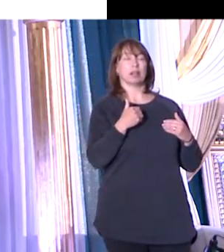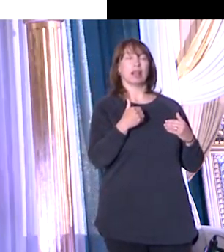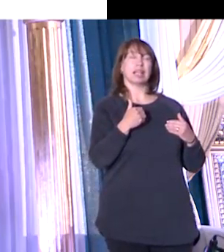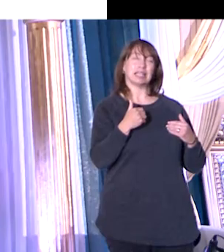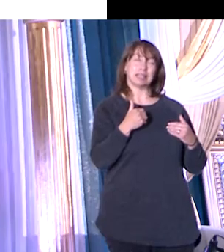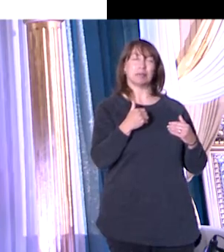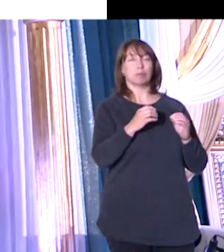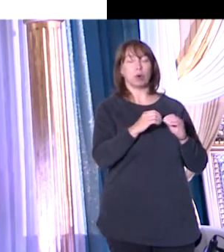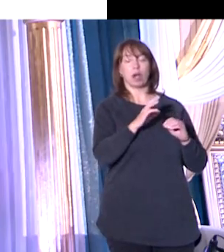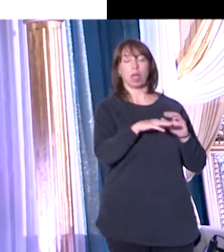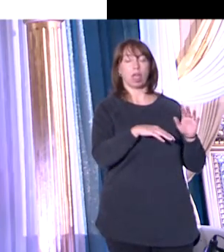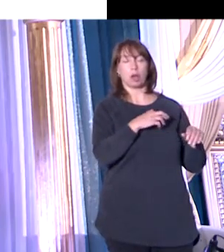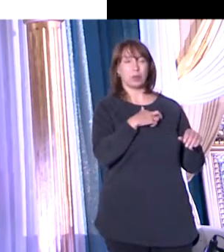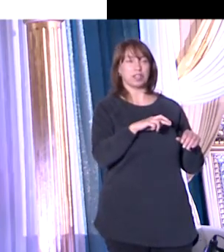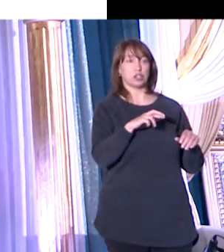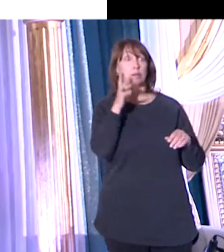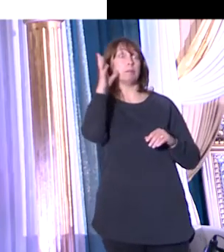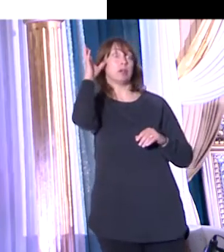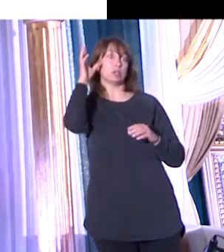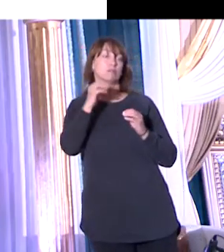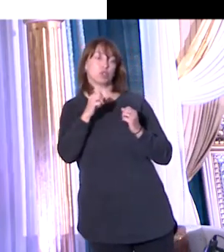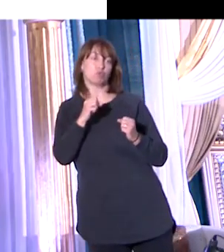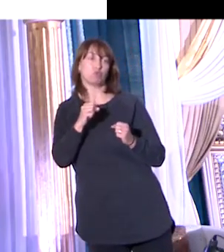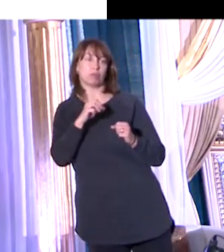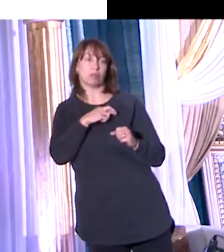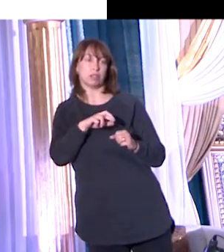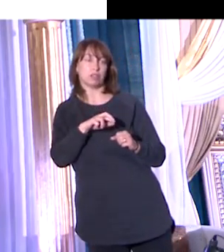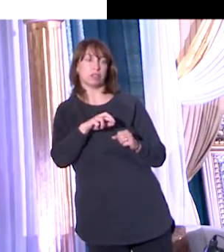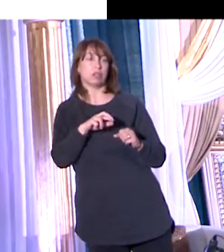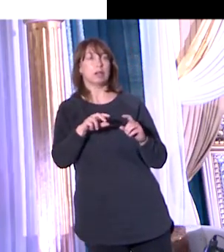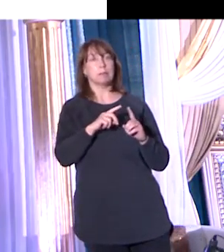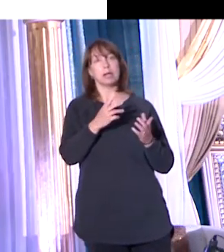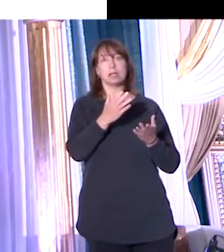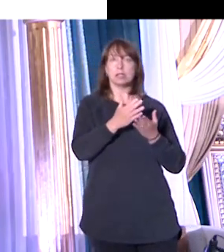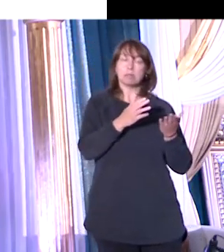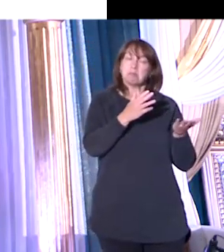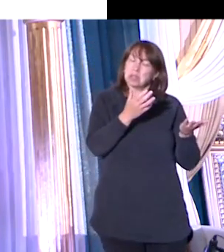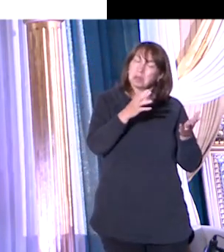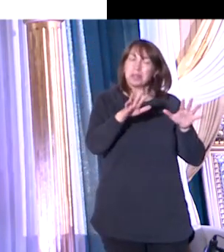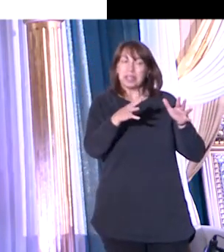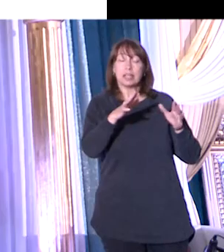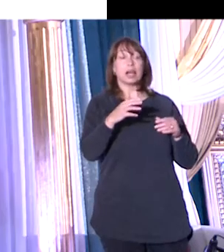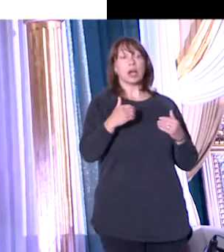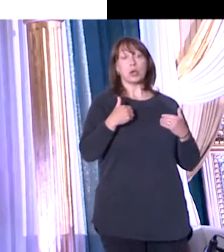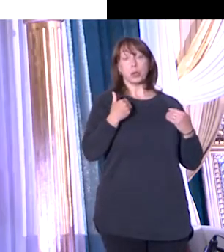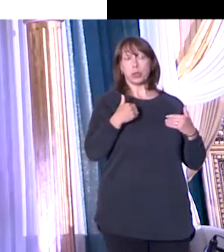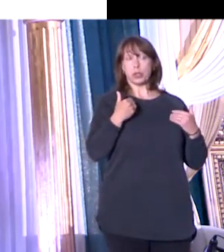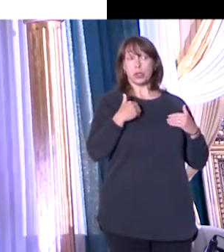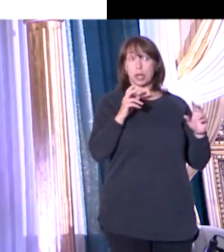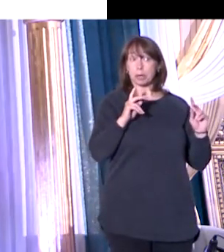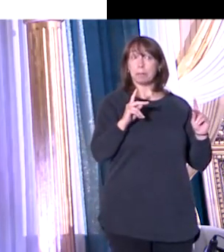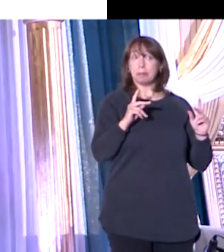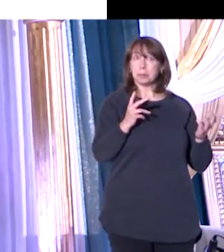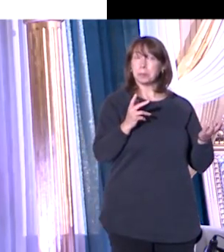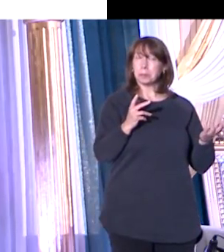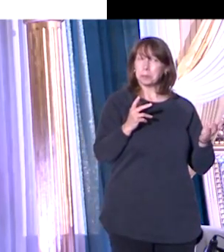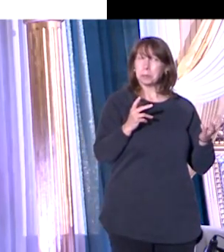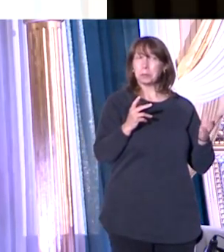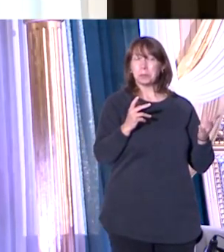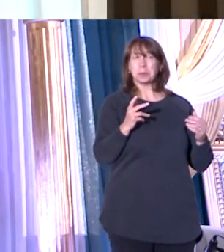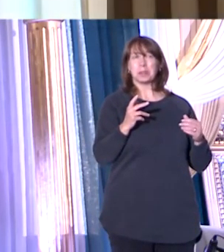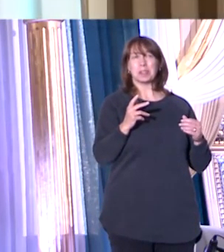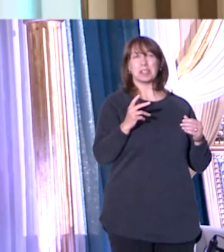2-to-1 margin, but a lot said they weren't sure or it really depended. Youth were a little bit more likely to hold this view, but not